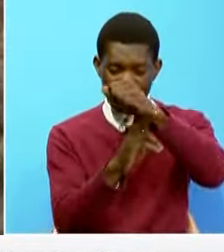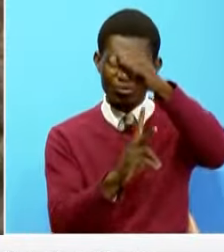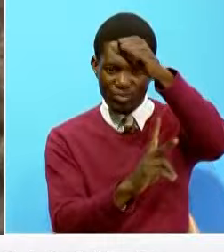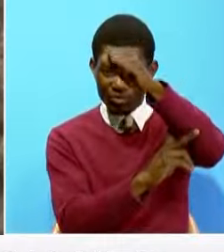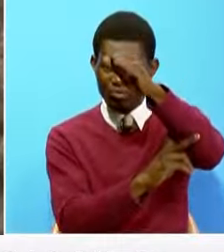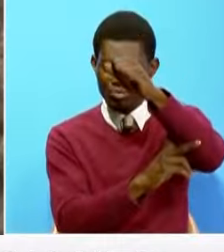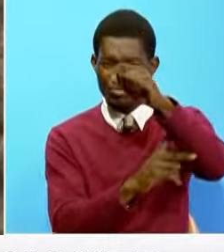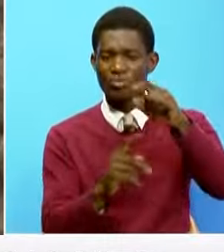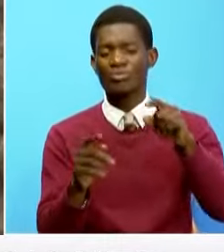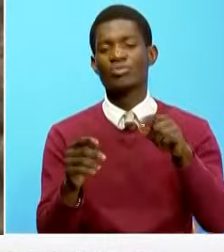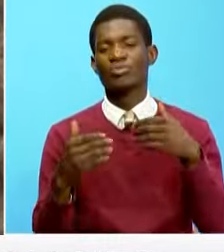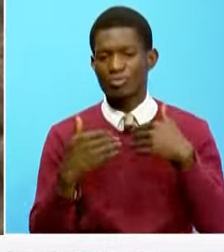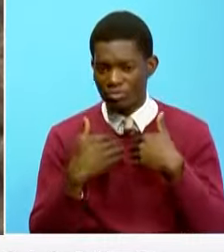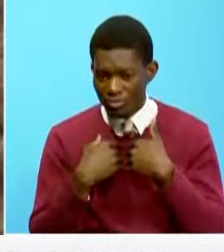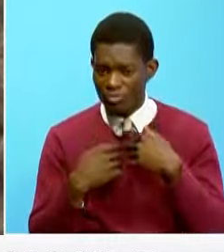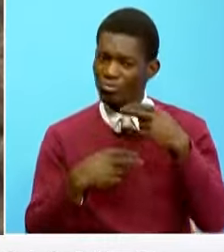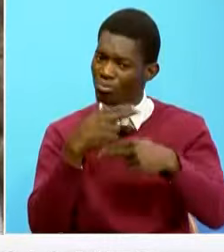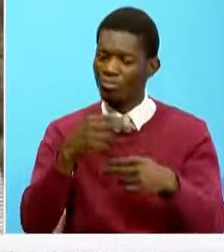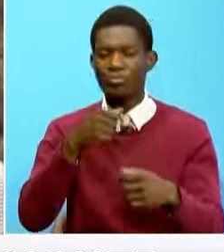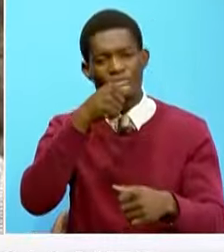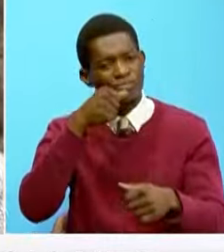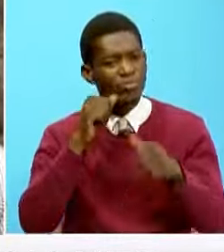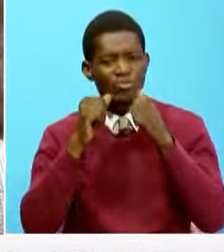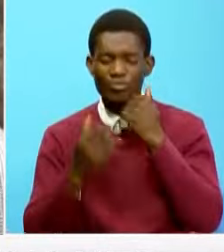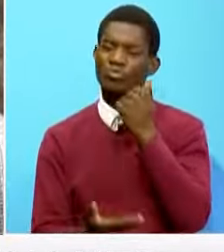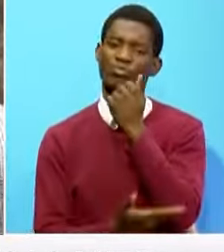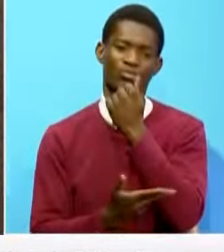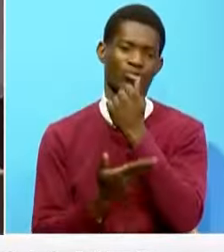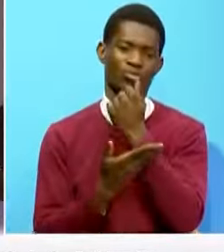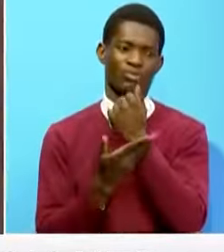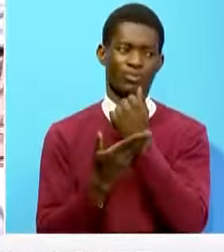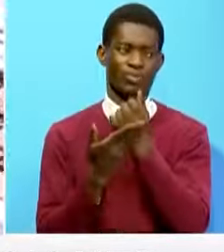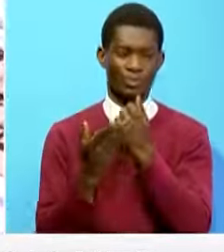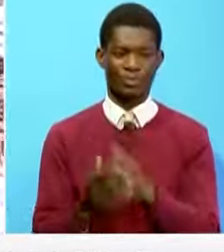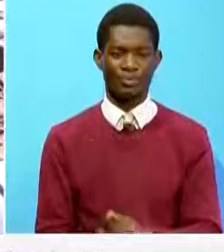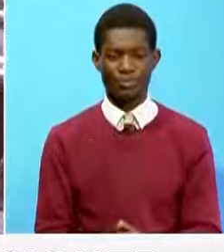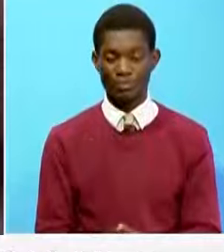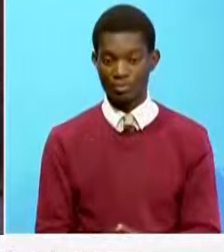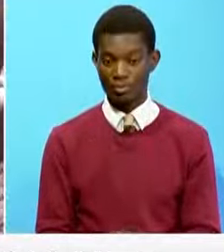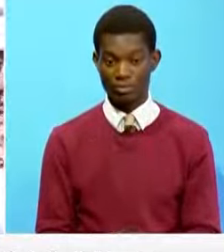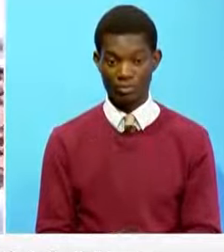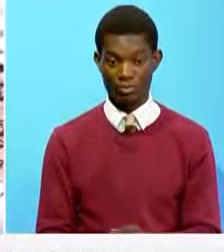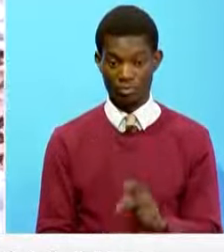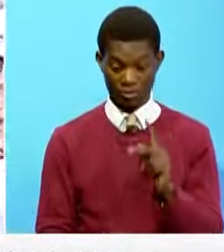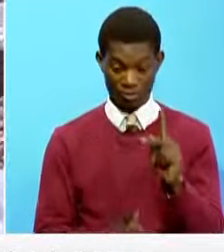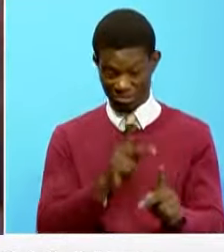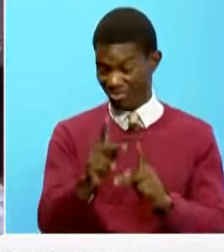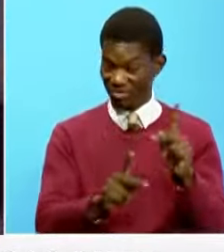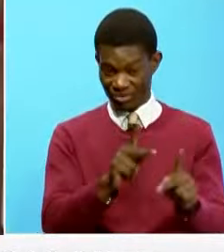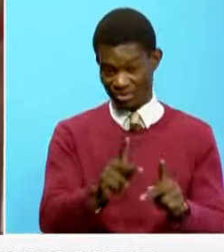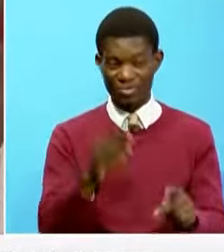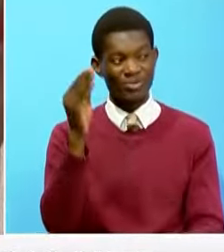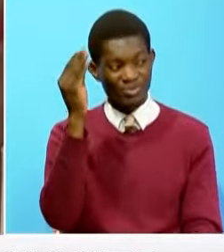create additional jobs and wealth in this sector. The local community is elated with this